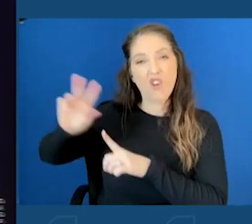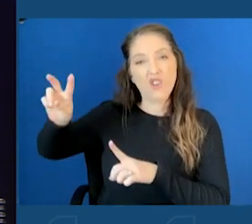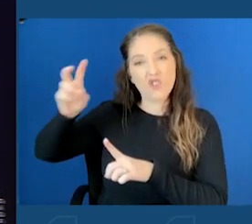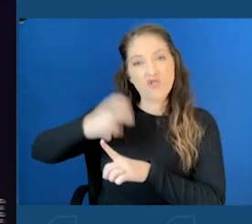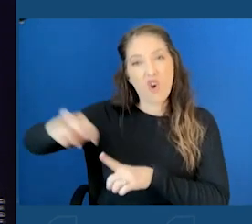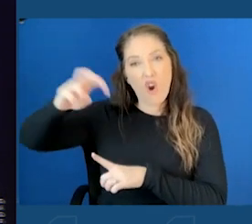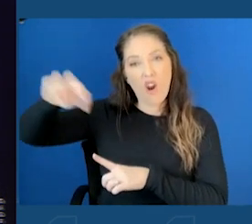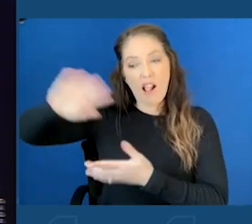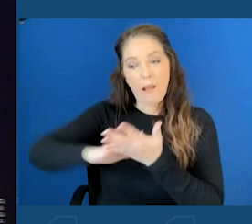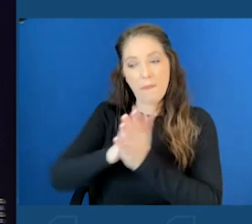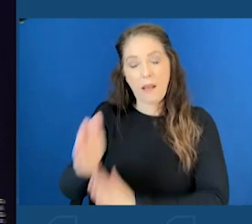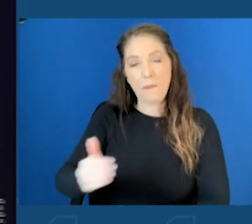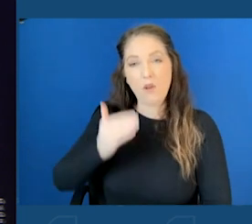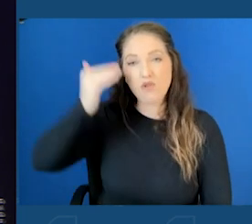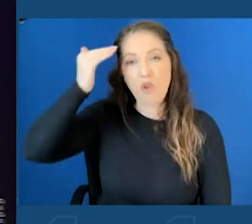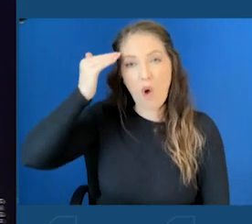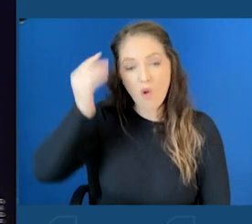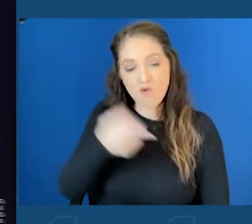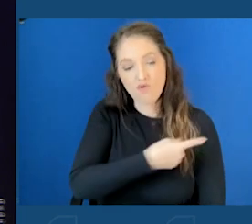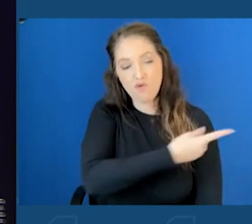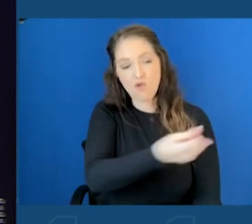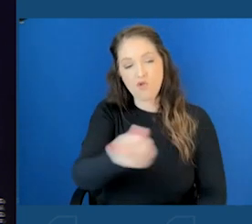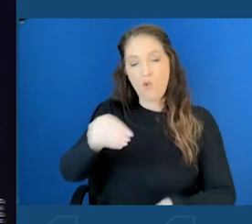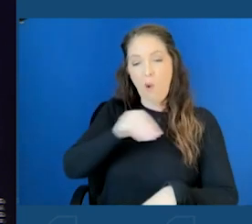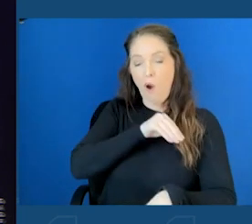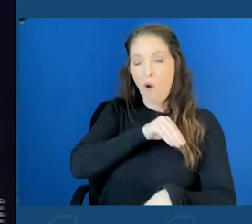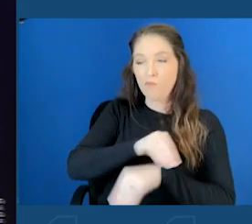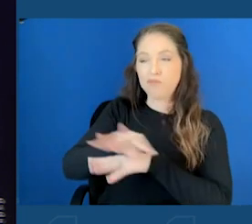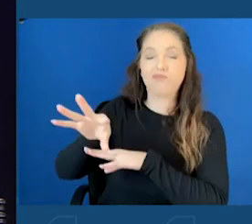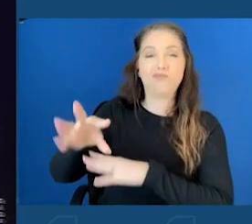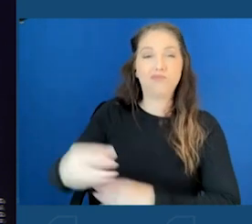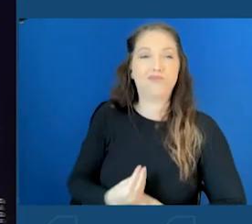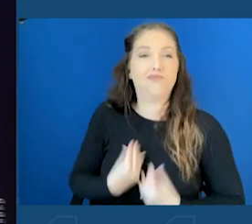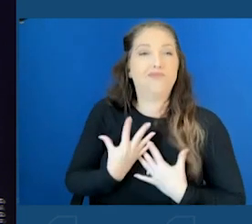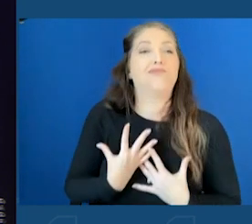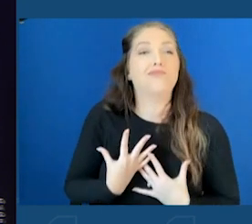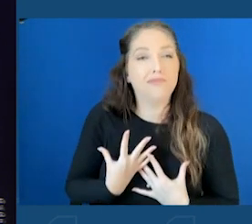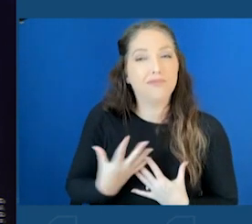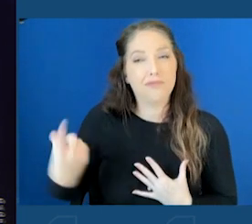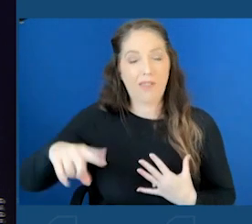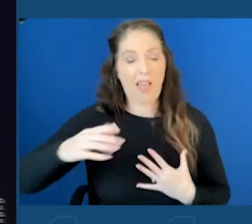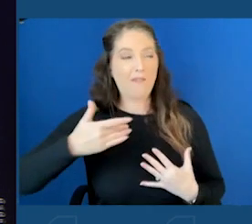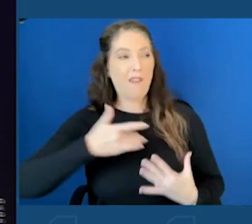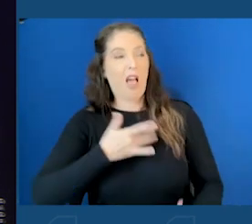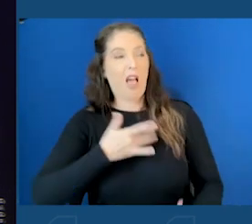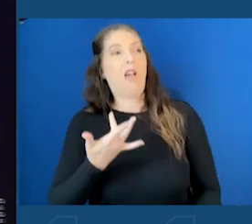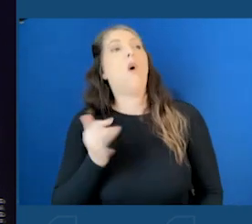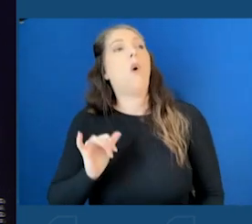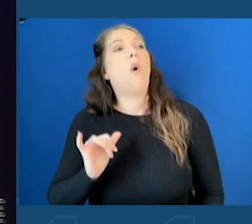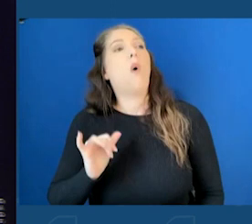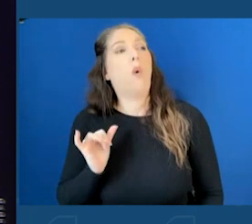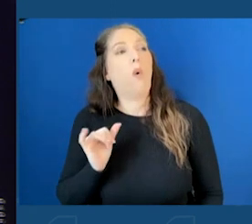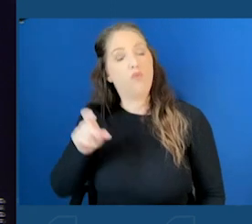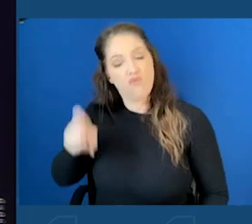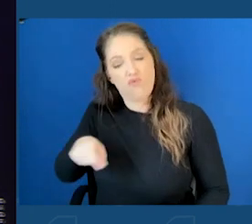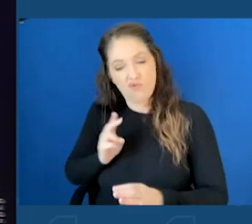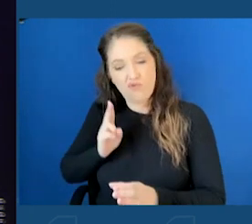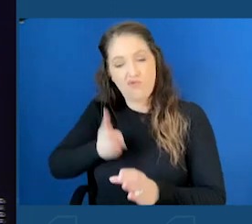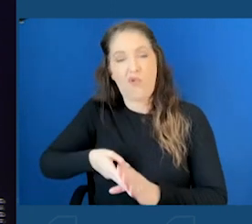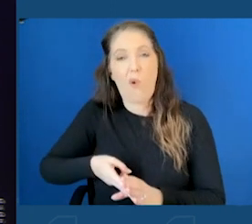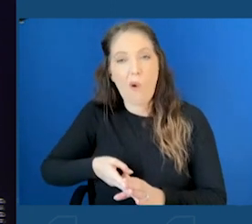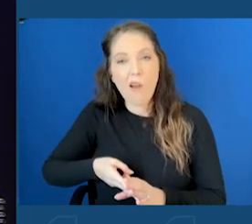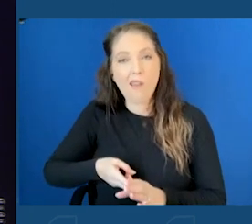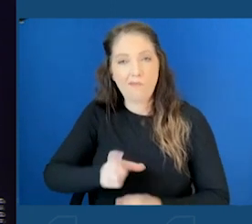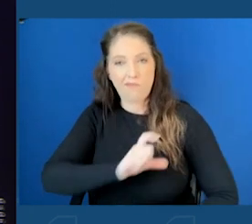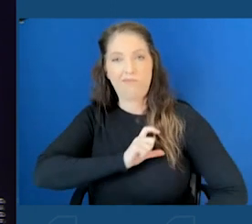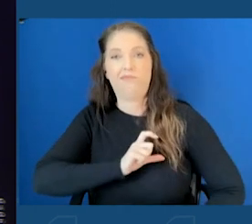adulthood, you inspired them. You must have triggered some spark in them that brought them to this place today where they'd actually be one of